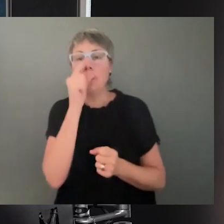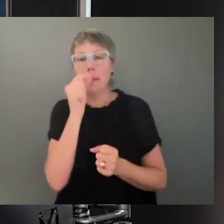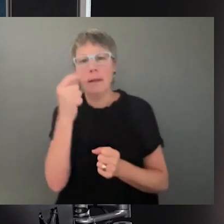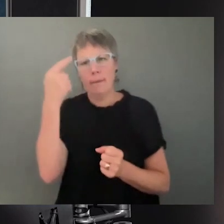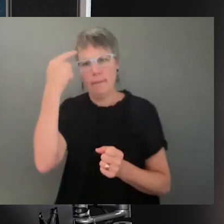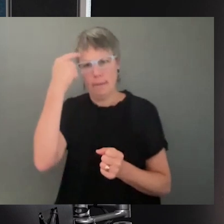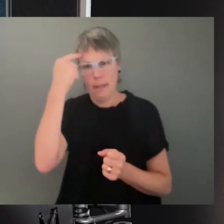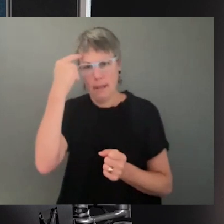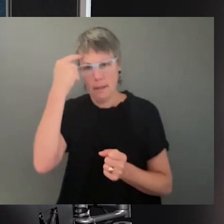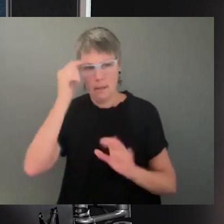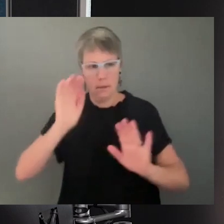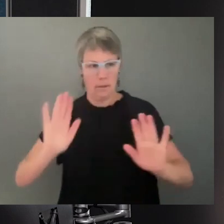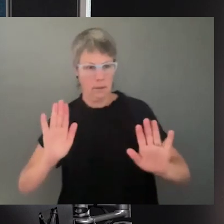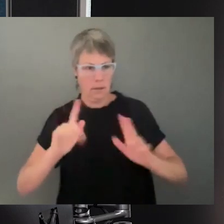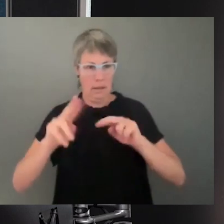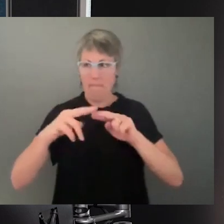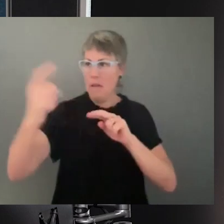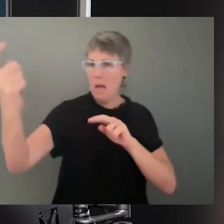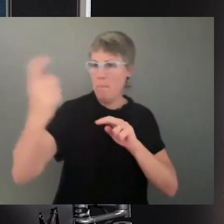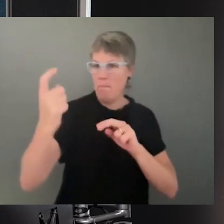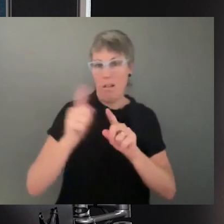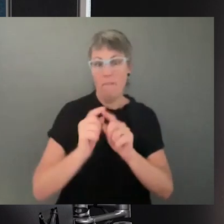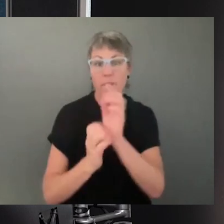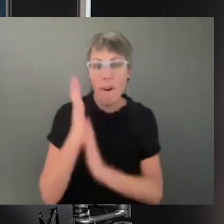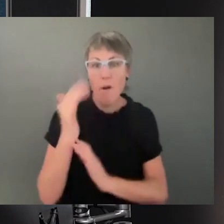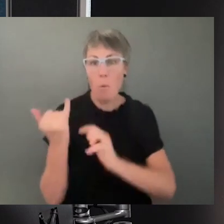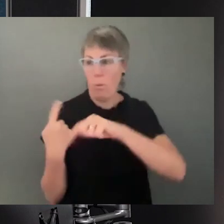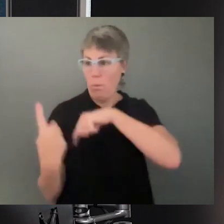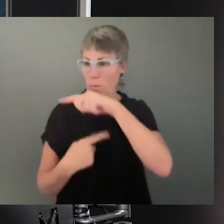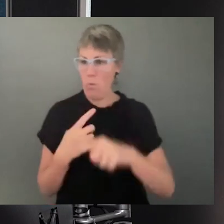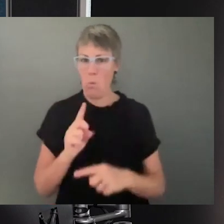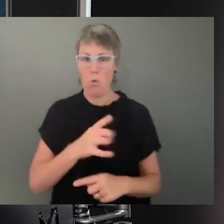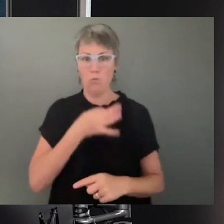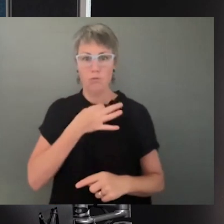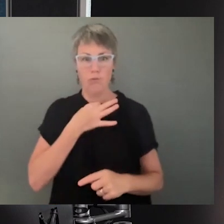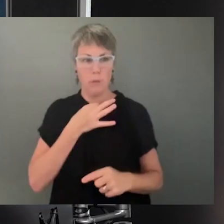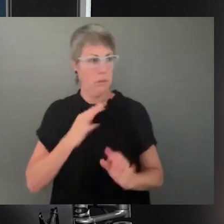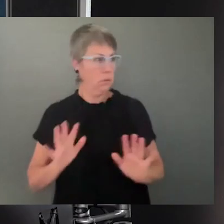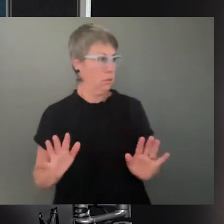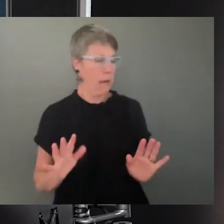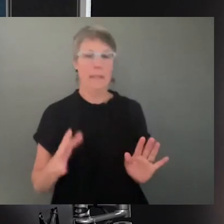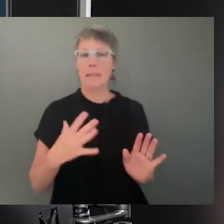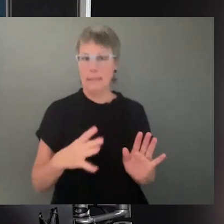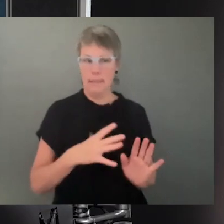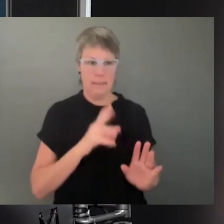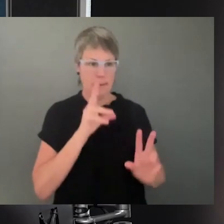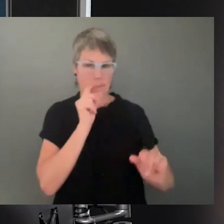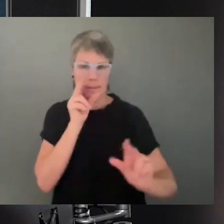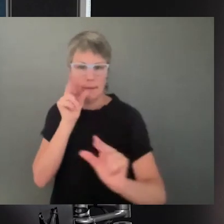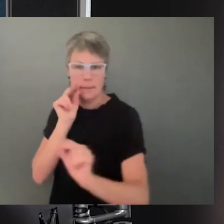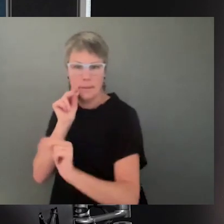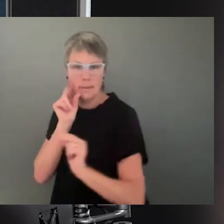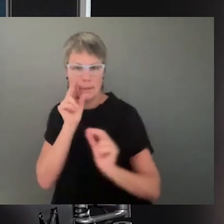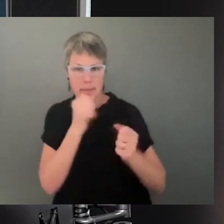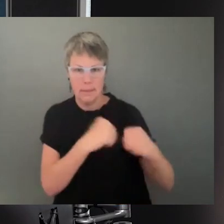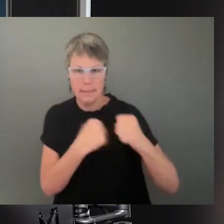number one thing they can do is start actually thinking about what their risks are and talking with the people in their support